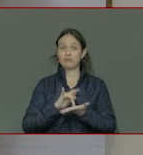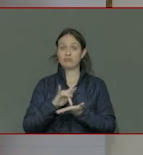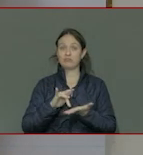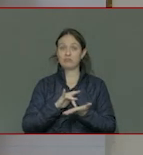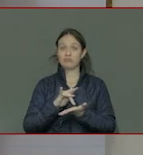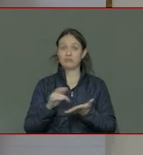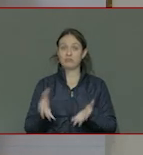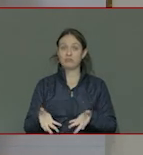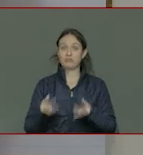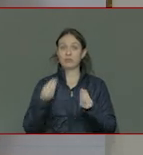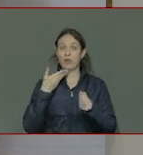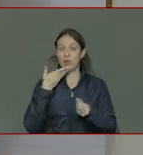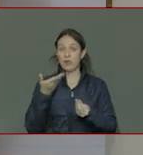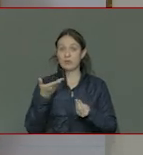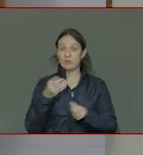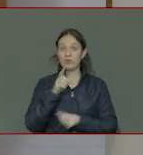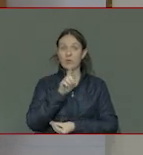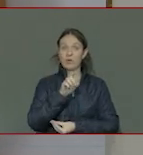calculator, you will get